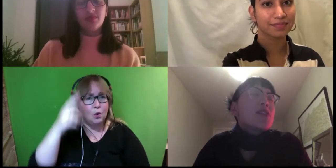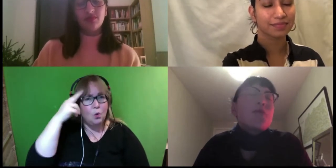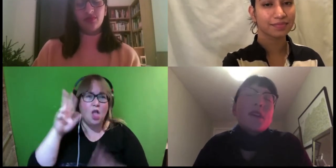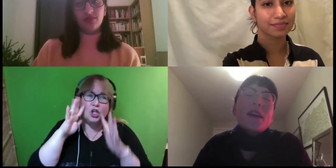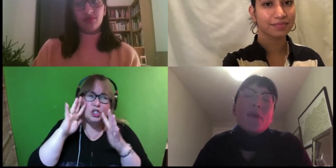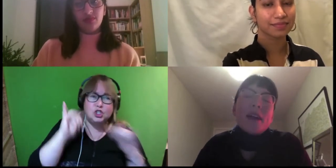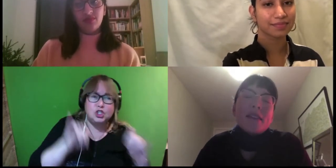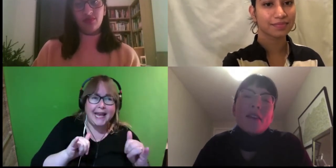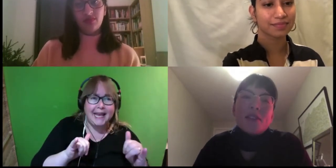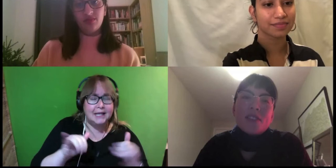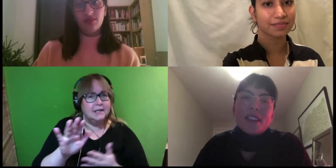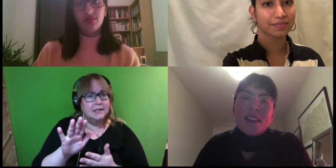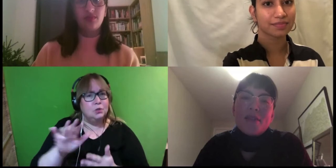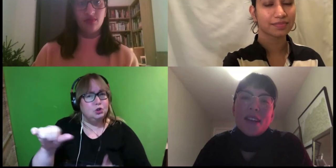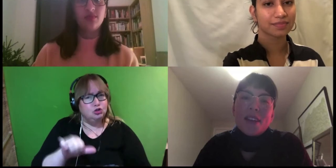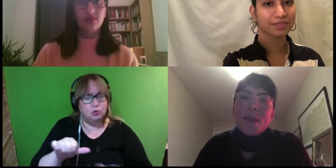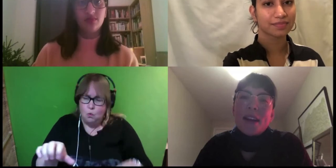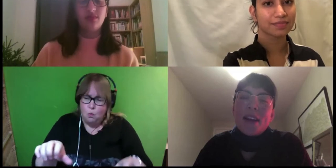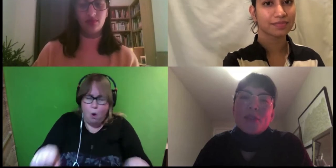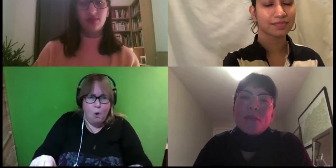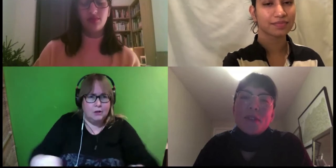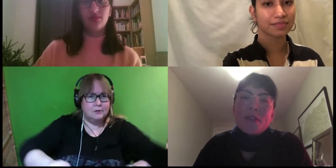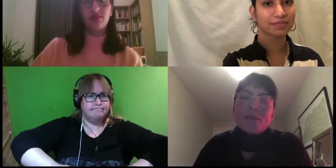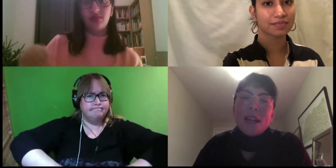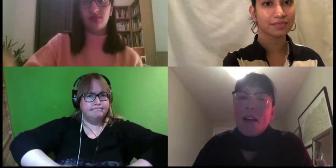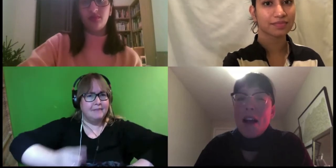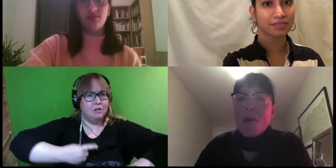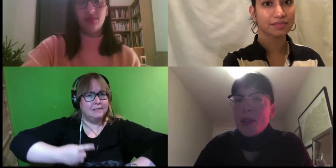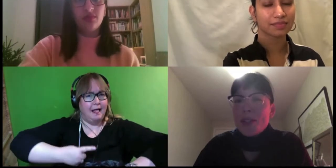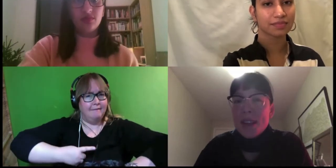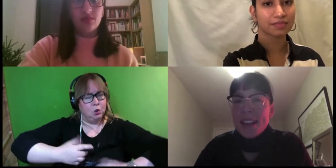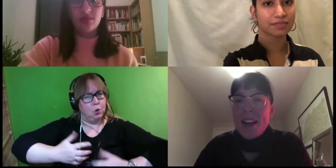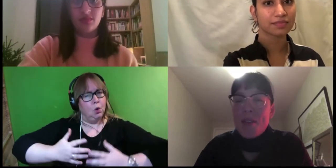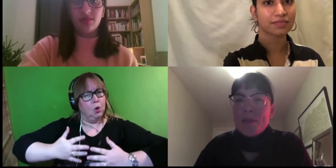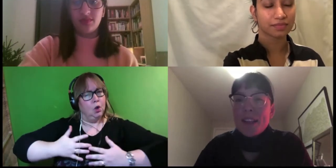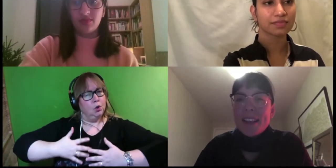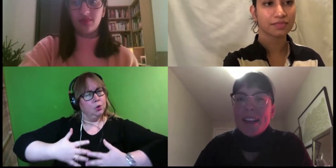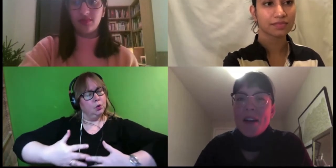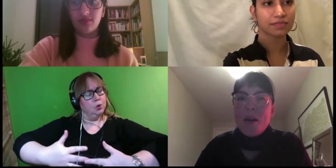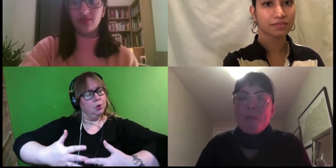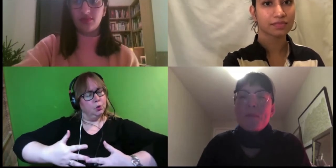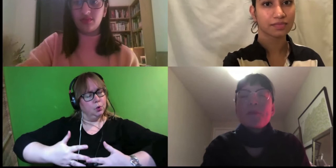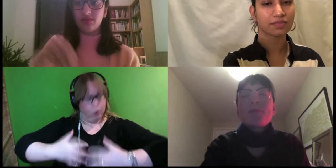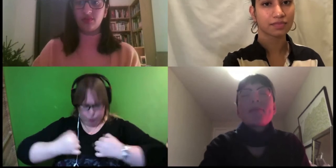just don't feel like we ask that question enough anyway. How do we feel? How are we doing? How are we feeling?